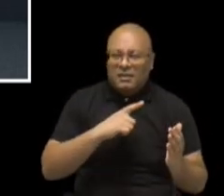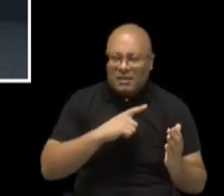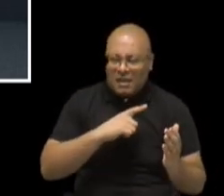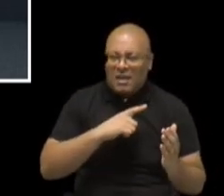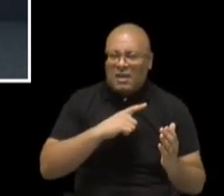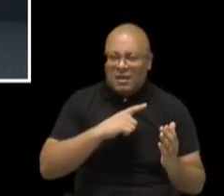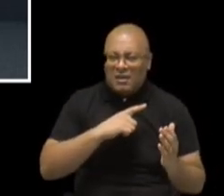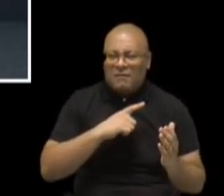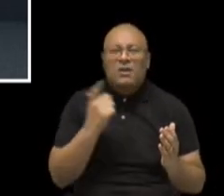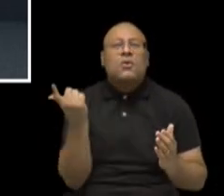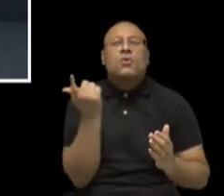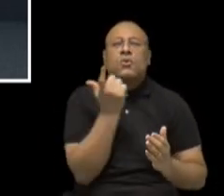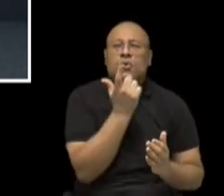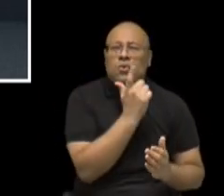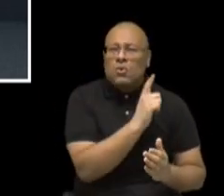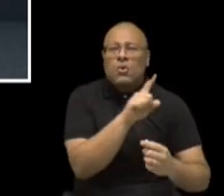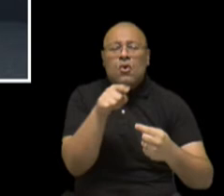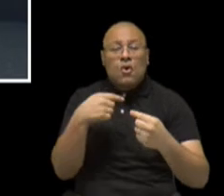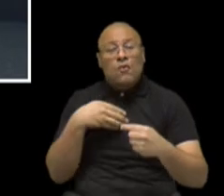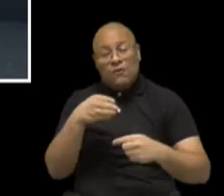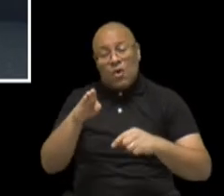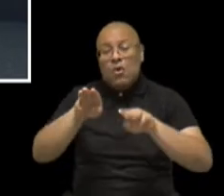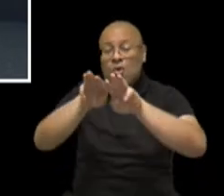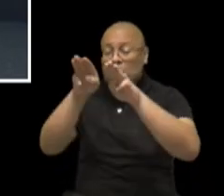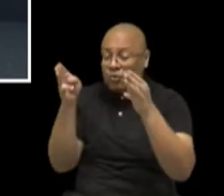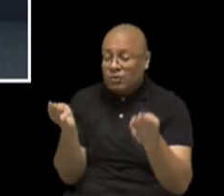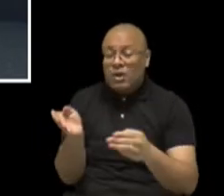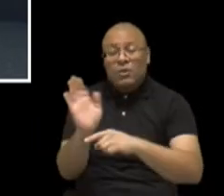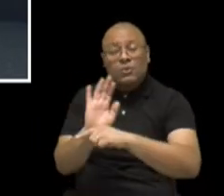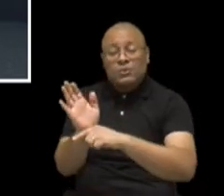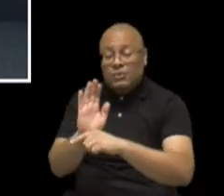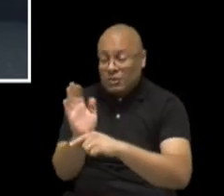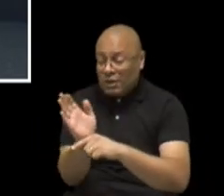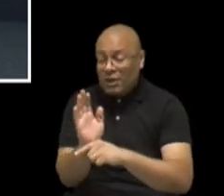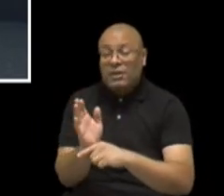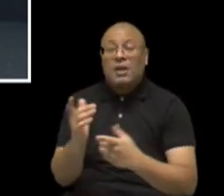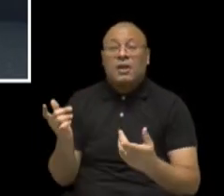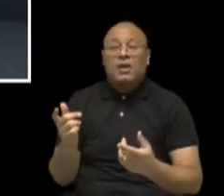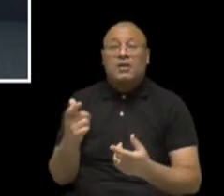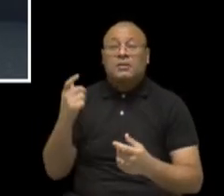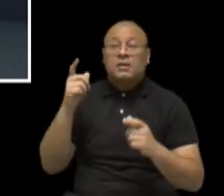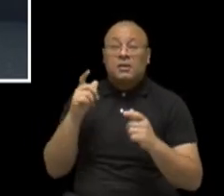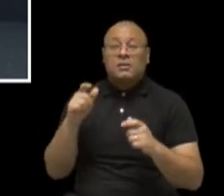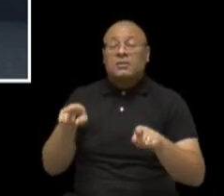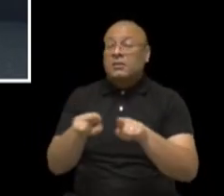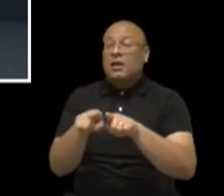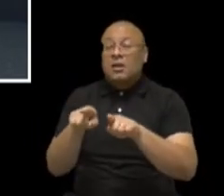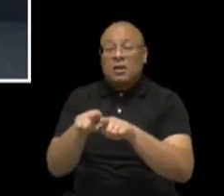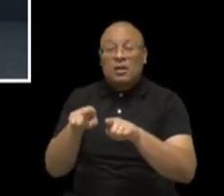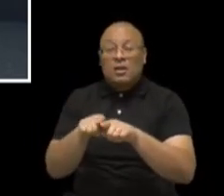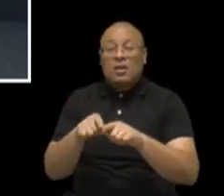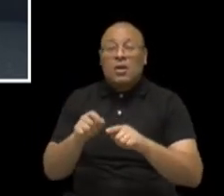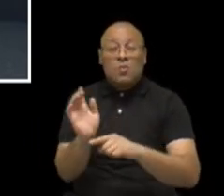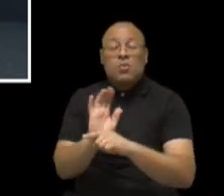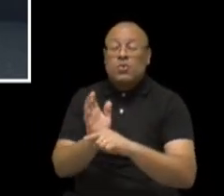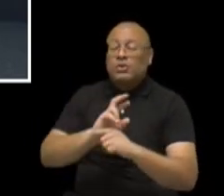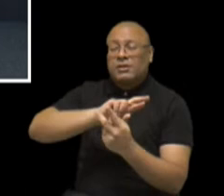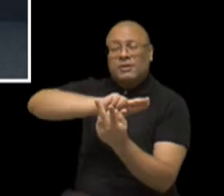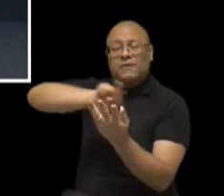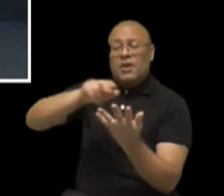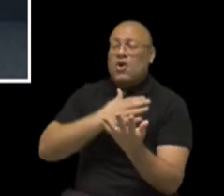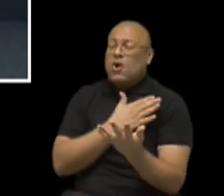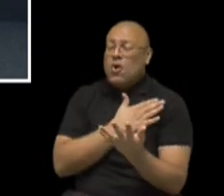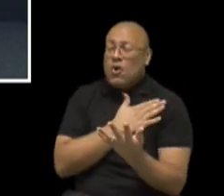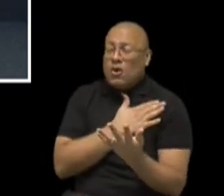see things. So go to museums, go see new shows, go to art galleries, watch old movies, which are a great source